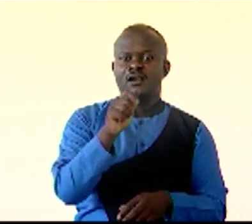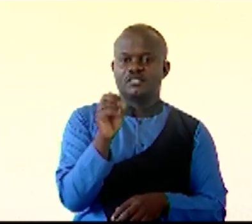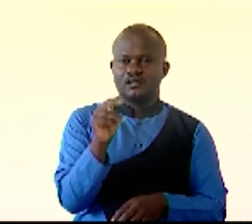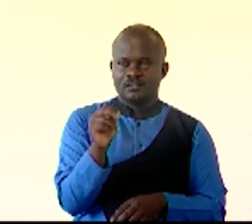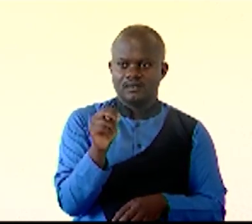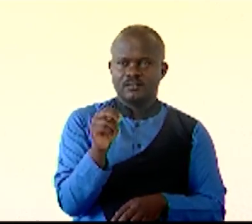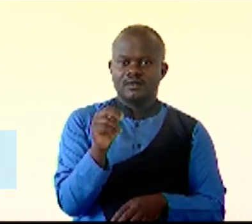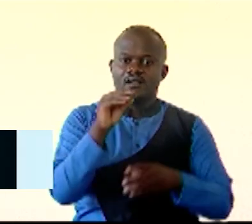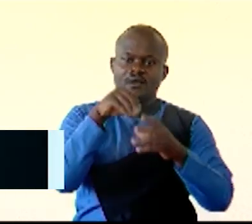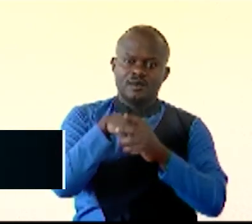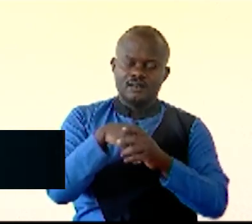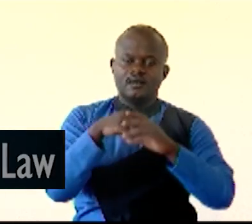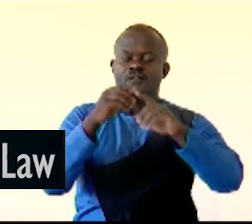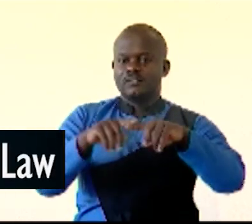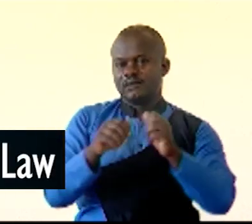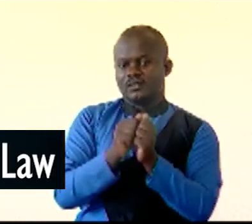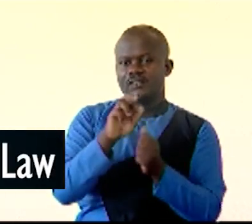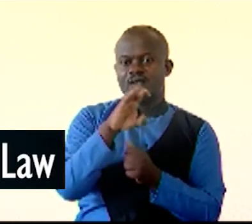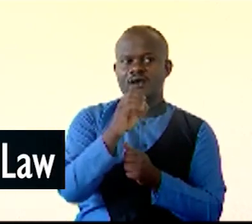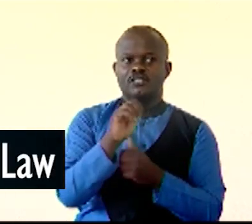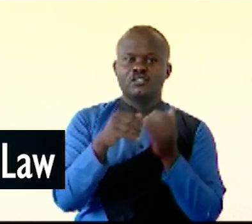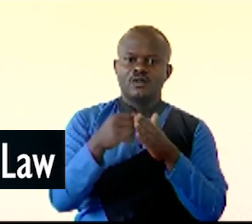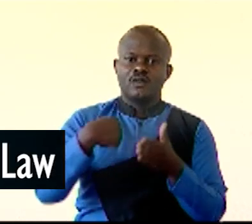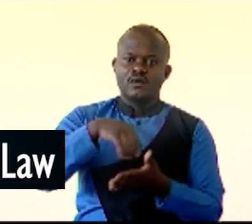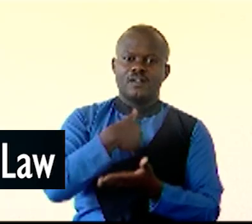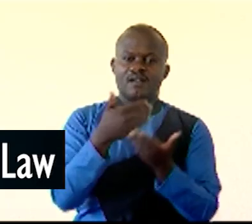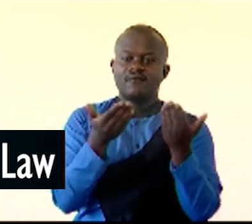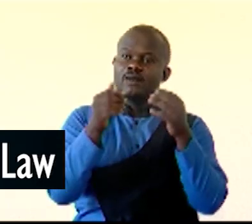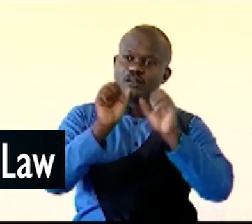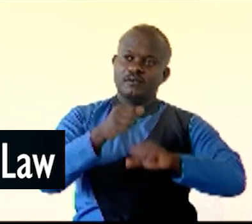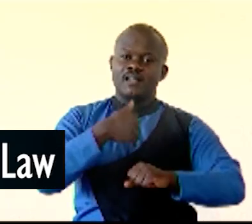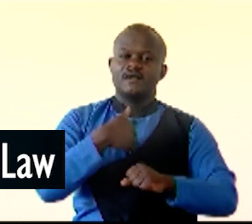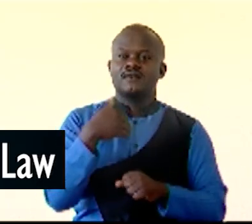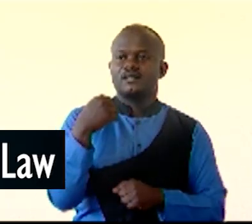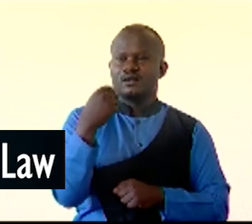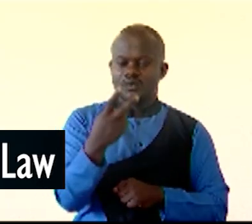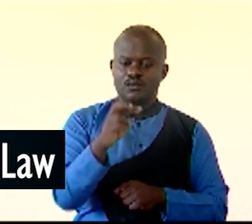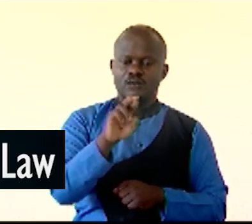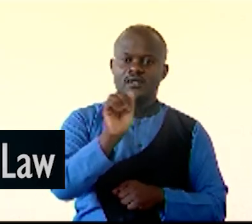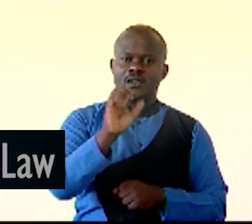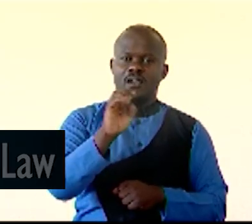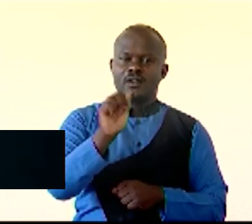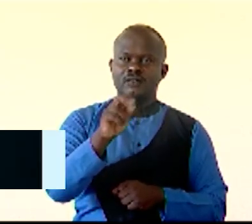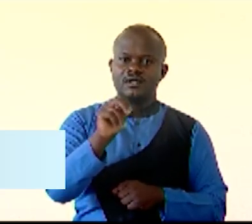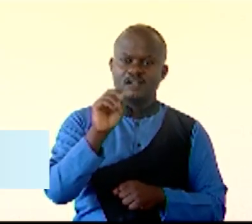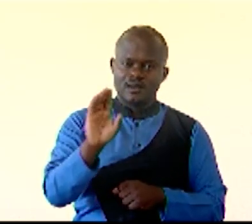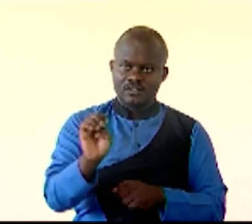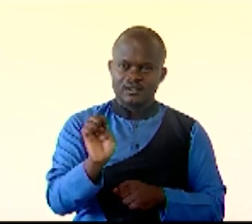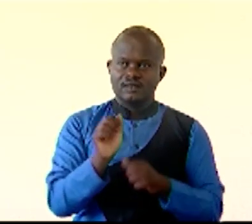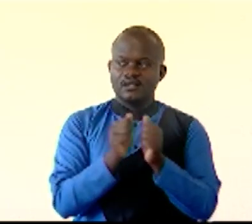In a given reaction, we may have 2 reactants or more than 2